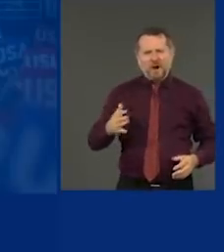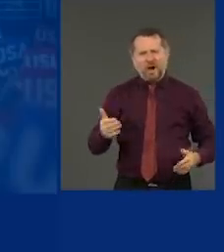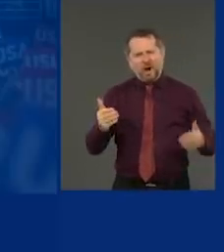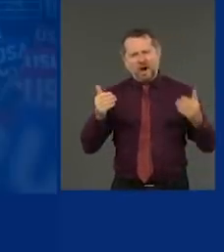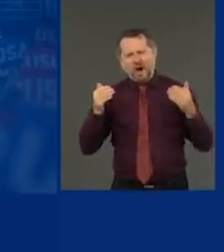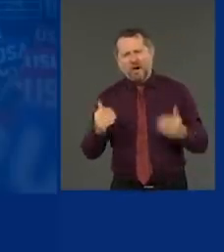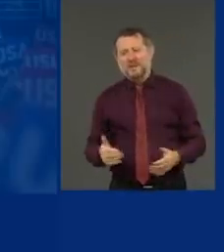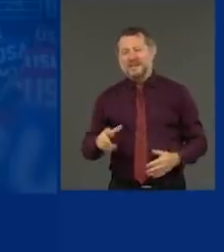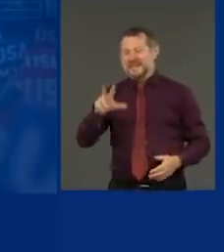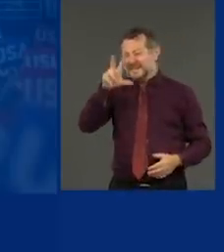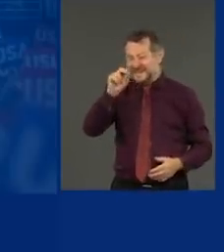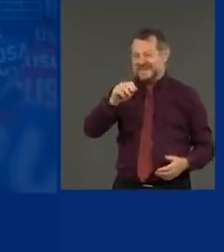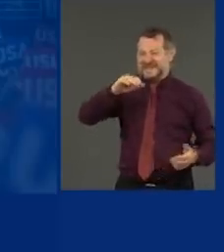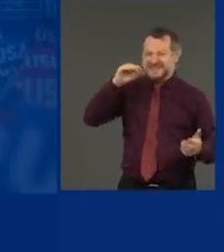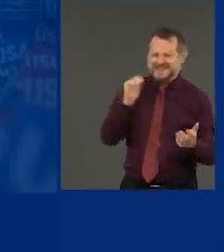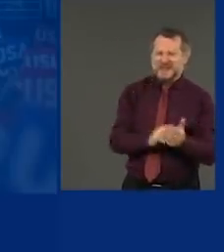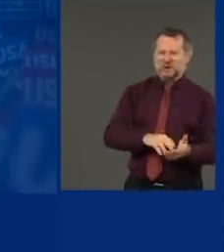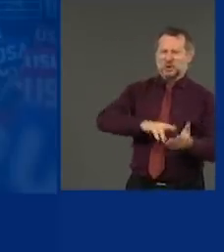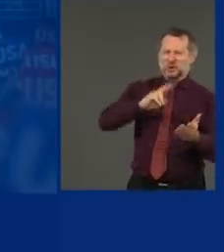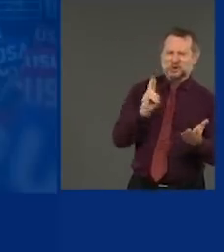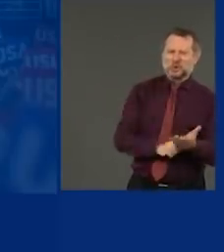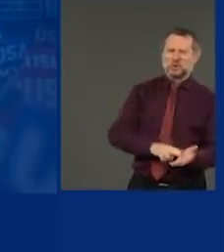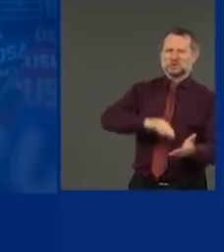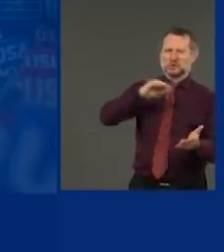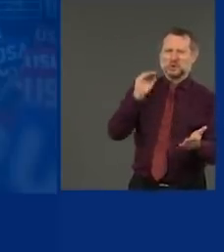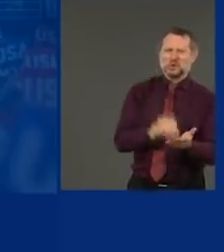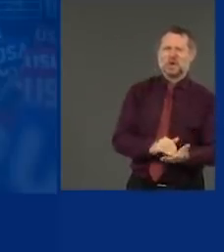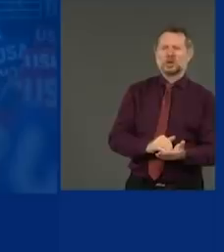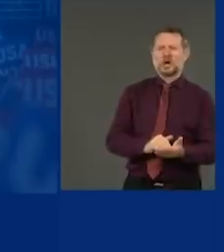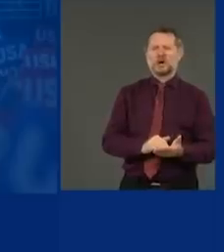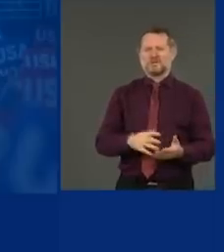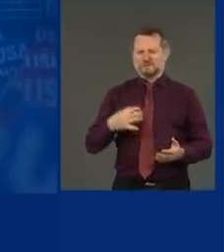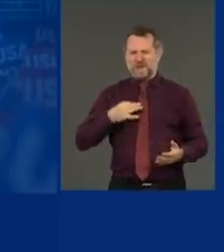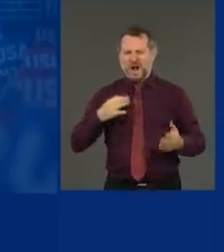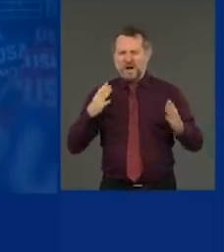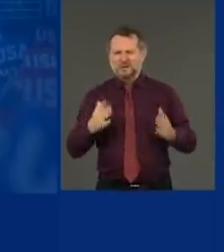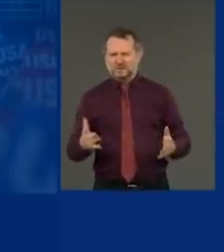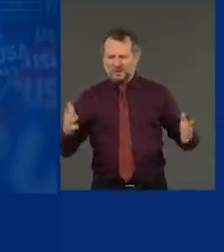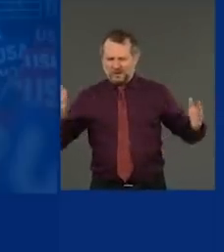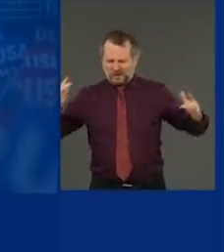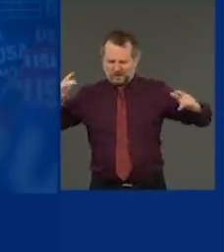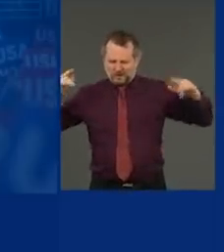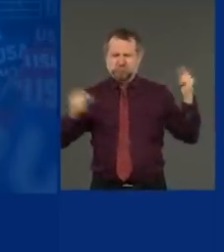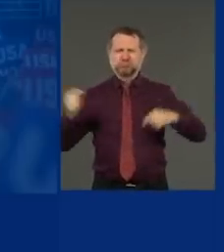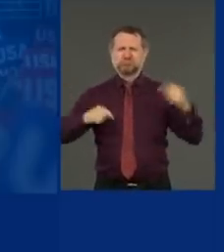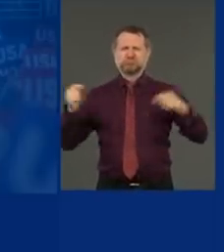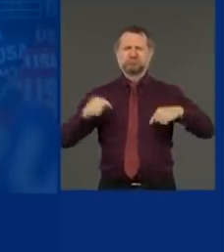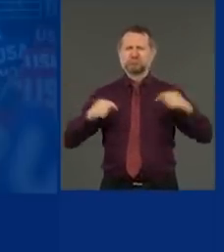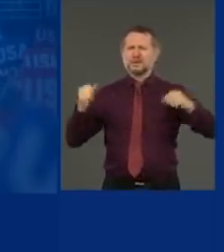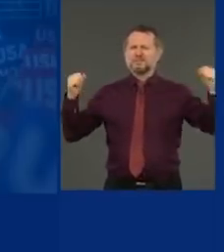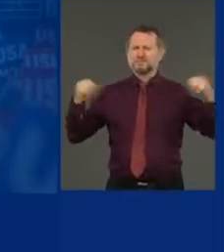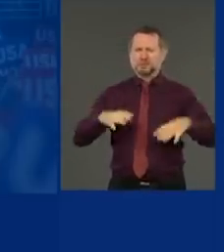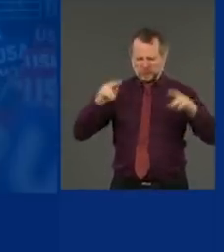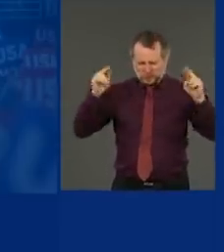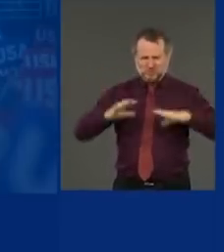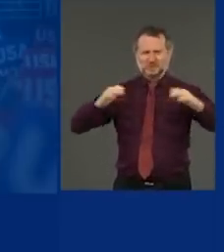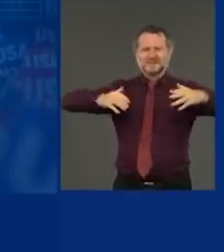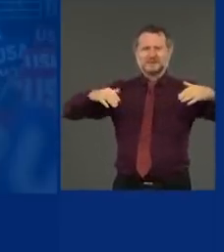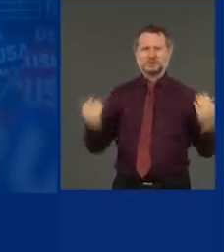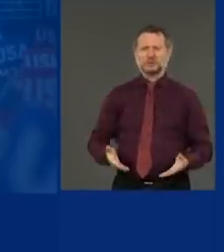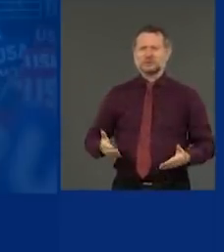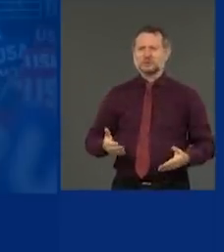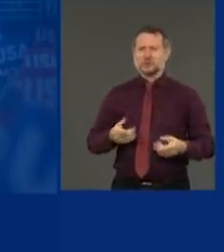30,000 nurses and doctors volunteer to come to New York in the middle of